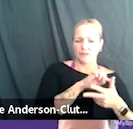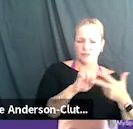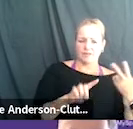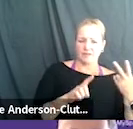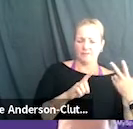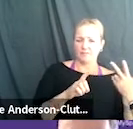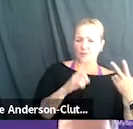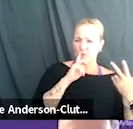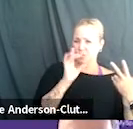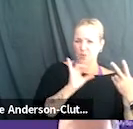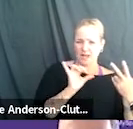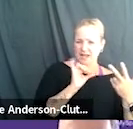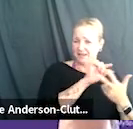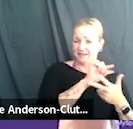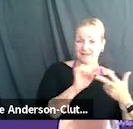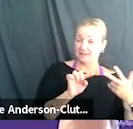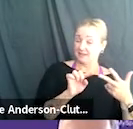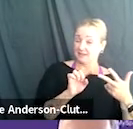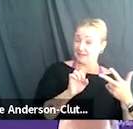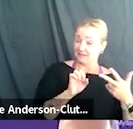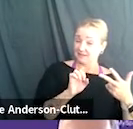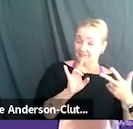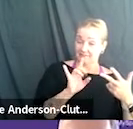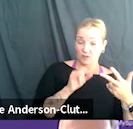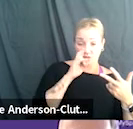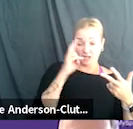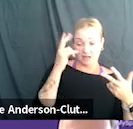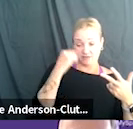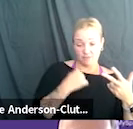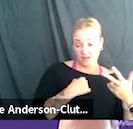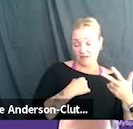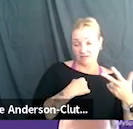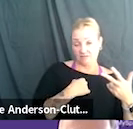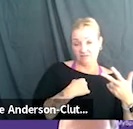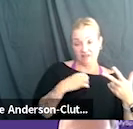past, or at least I haven't recognized it. And